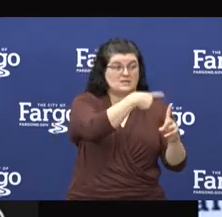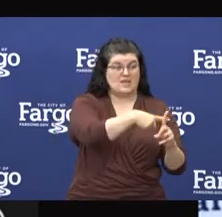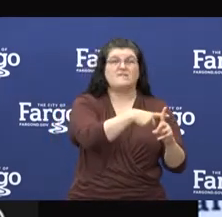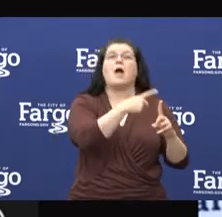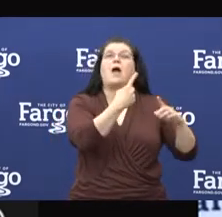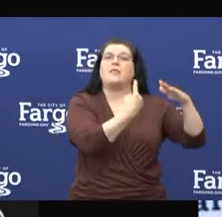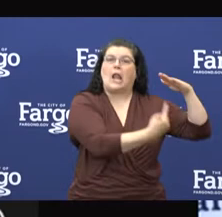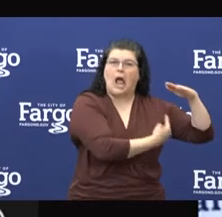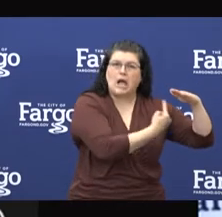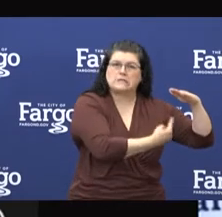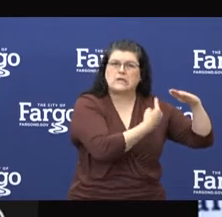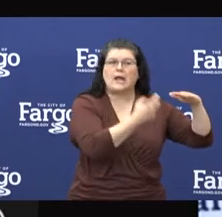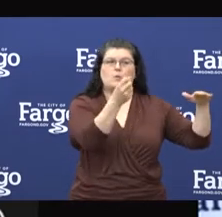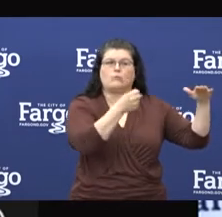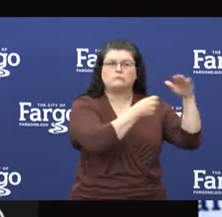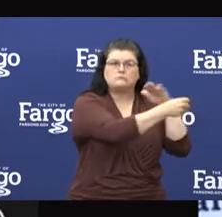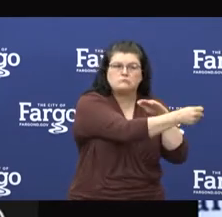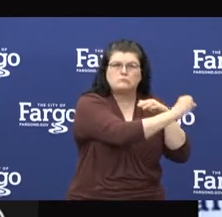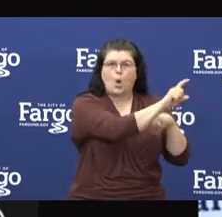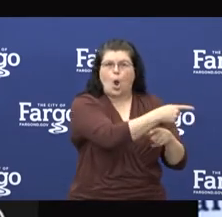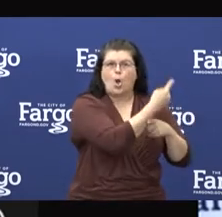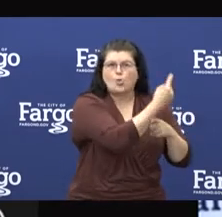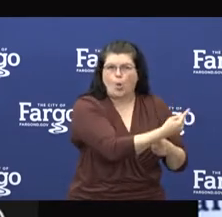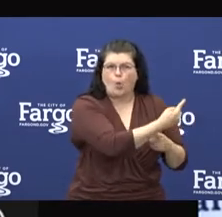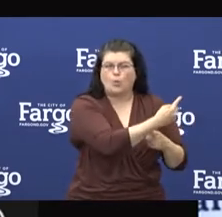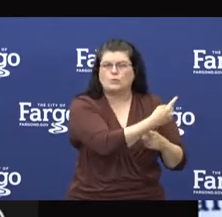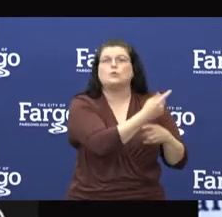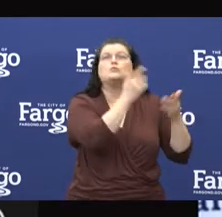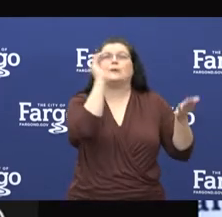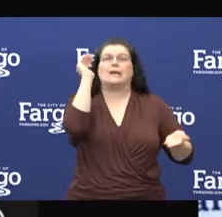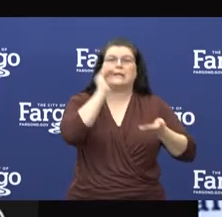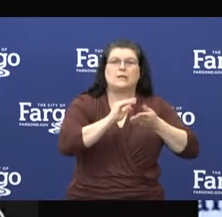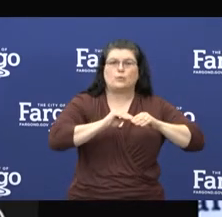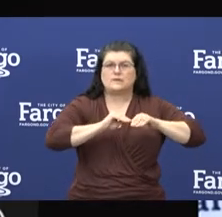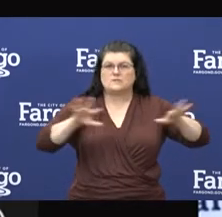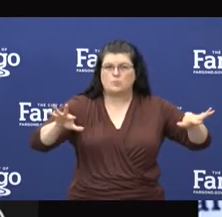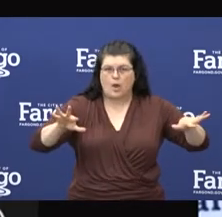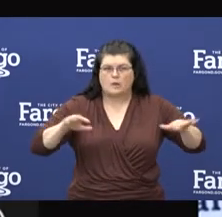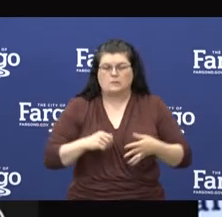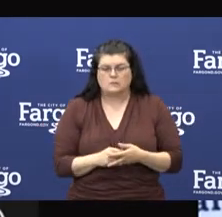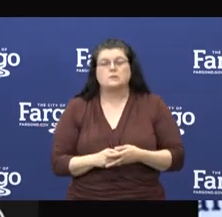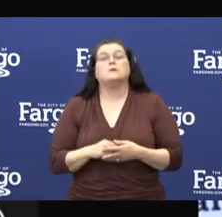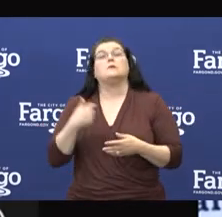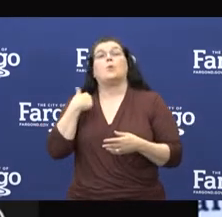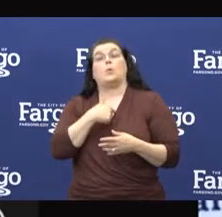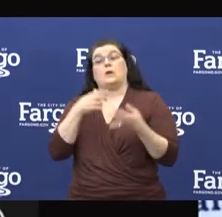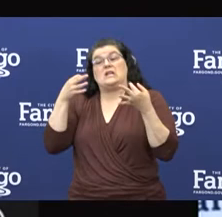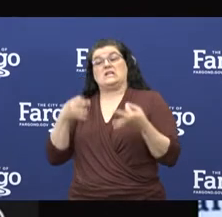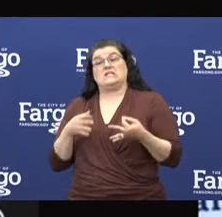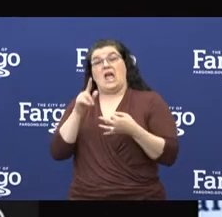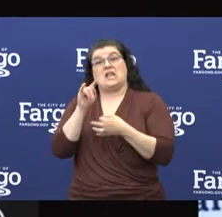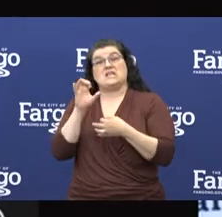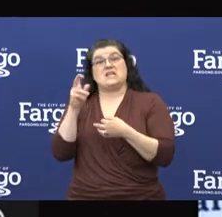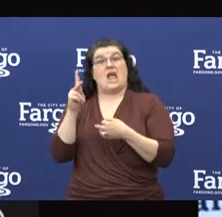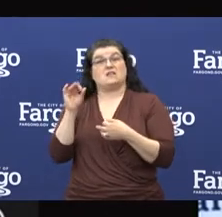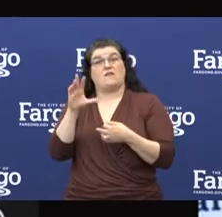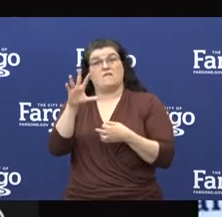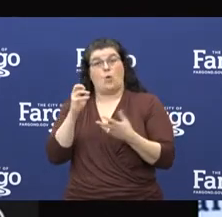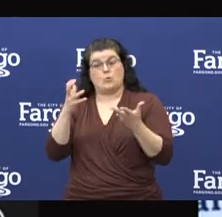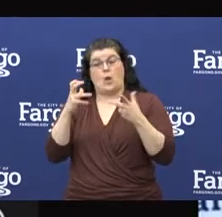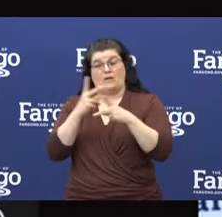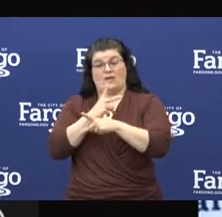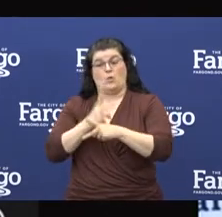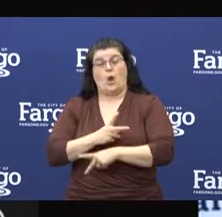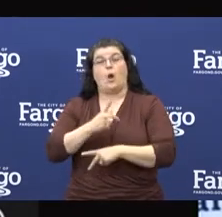identifying close contacts, ultimately decreasing the spread. We have decided as a task force to focus on daily hospitalizations